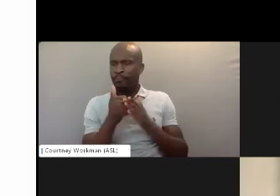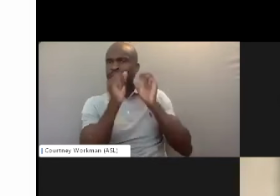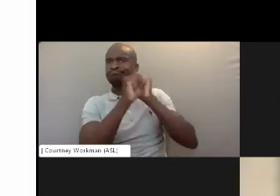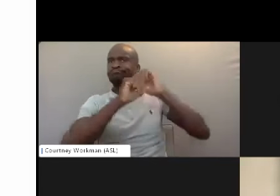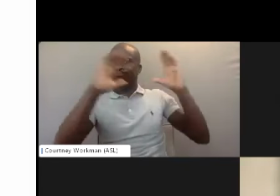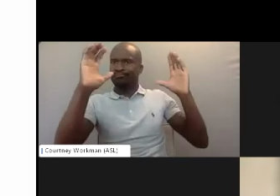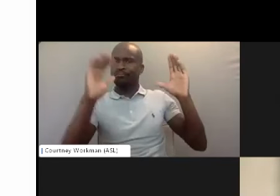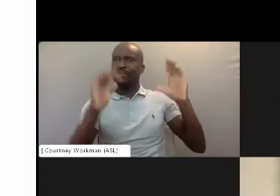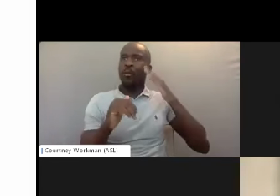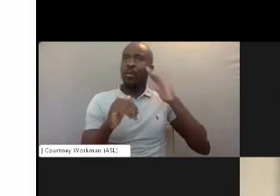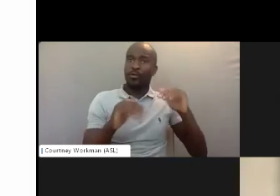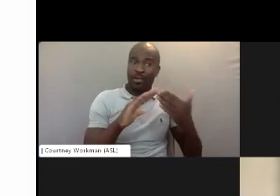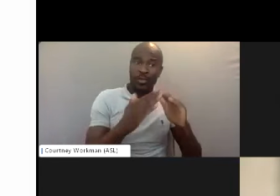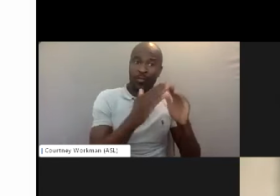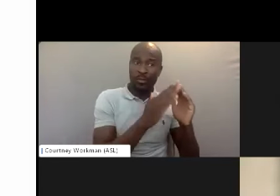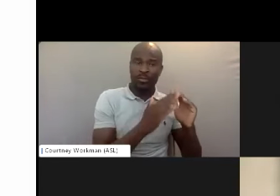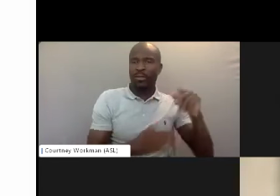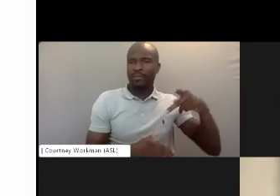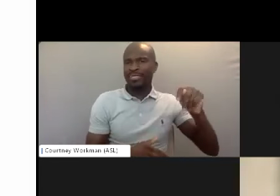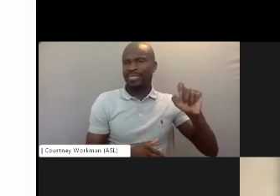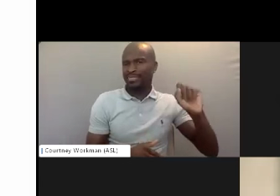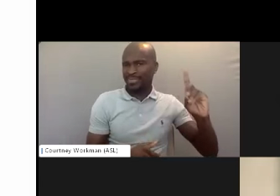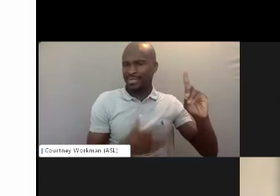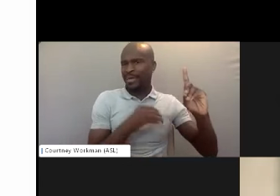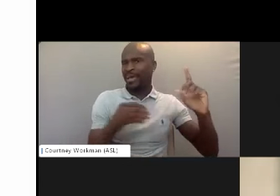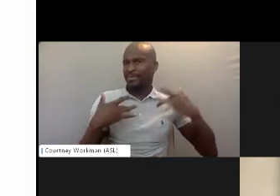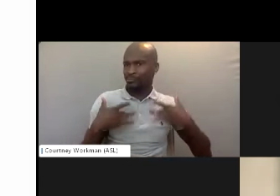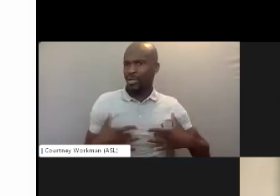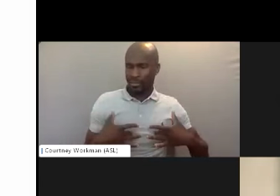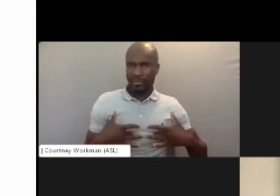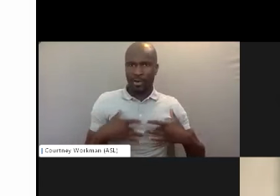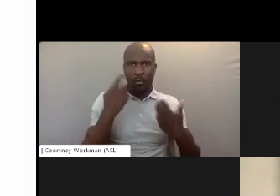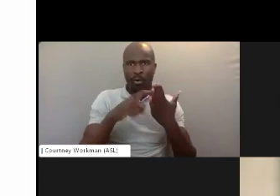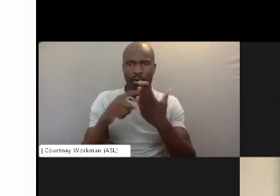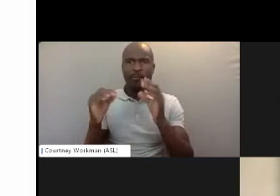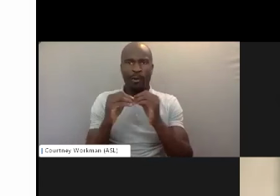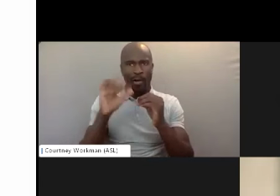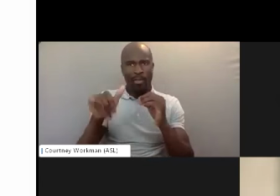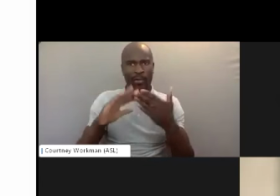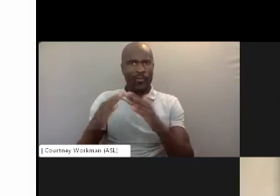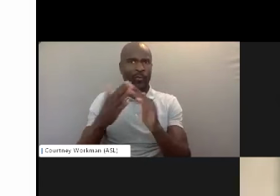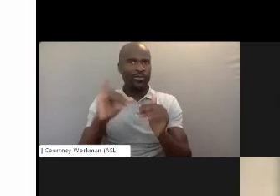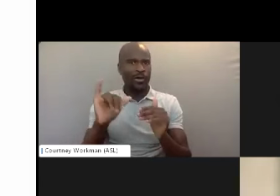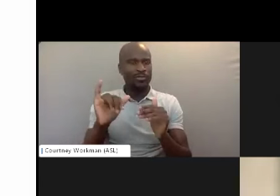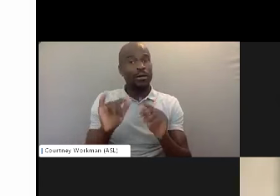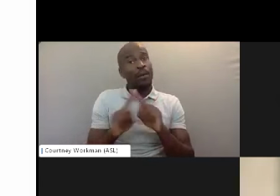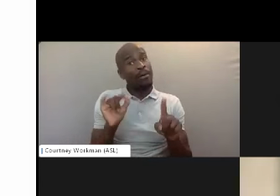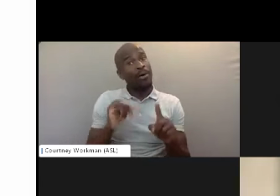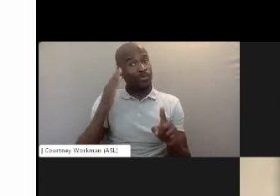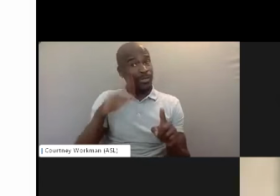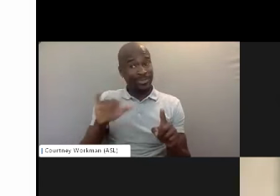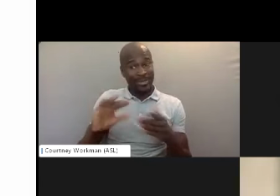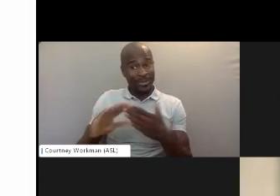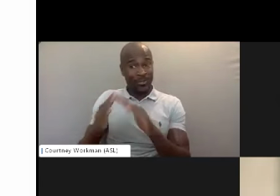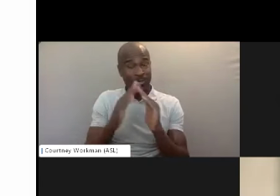and depression. But also, let's not forget that communities and individuals are really resilient, and we want to make sure that we acknowledge